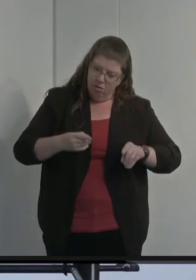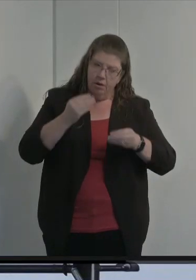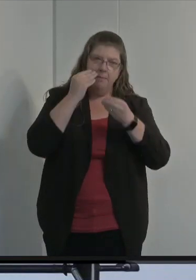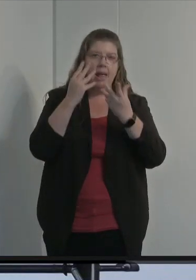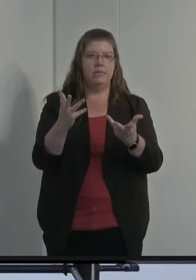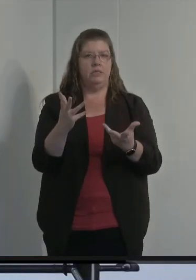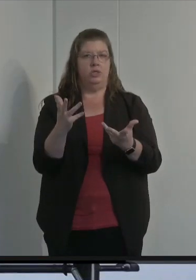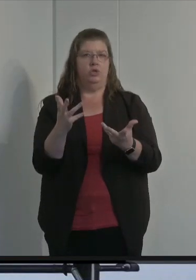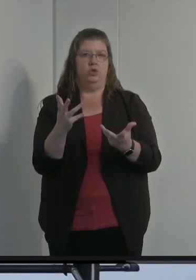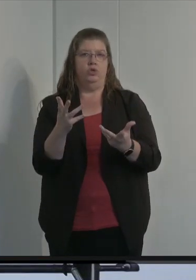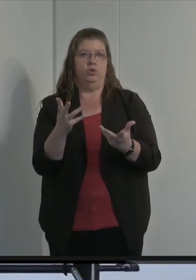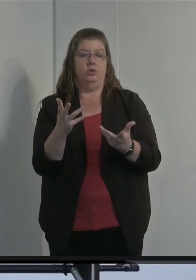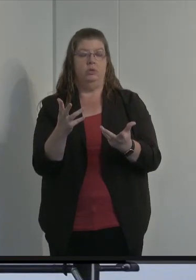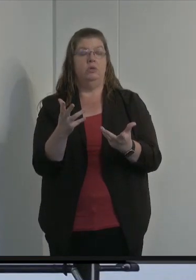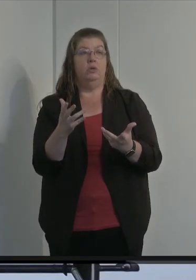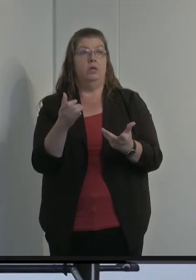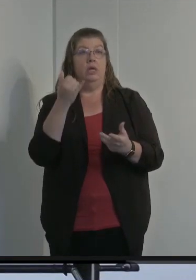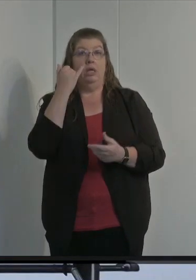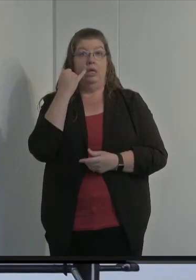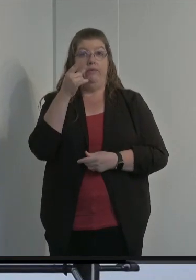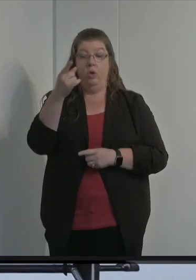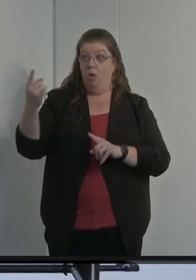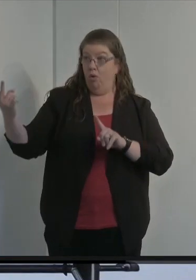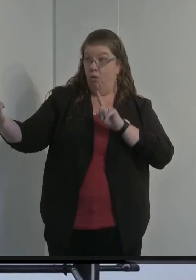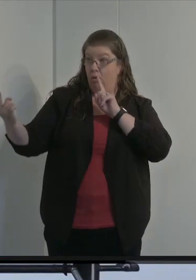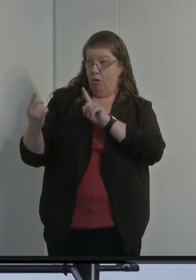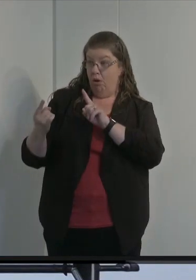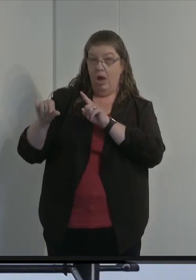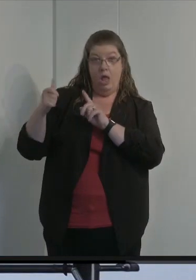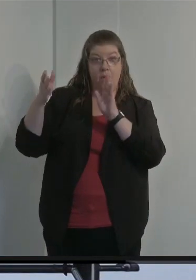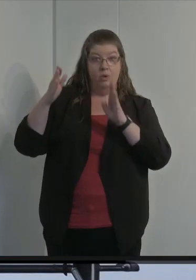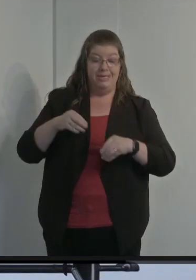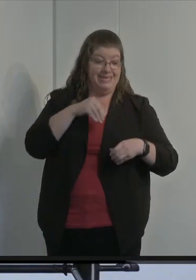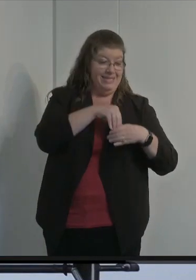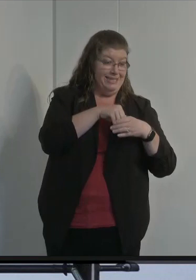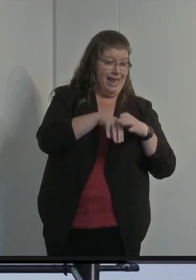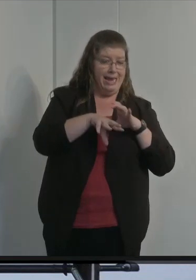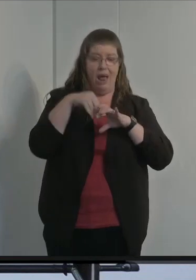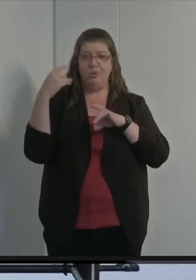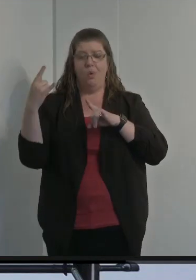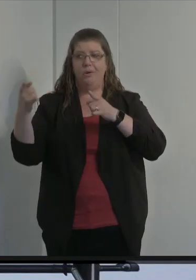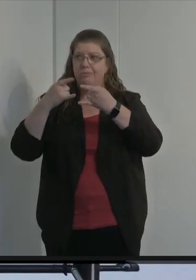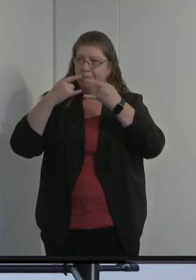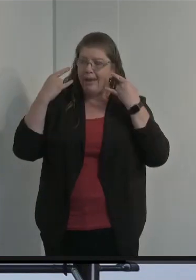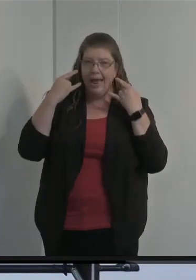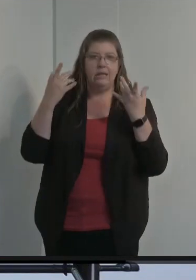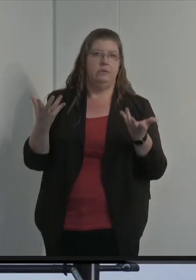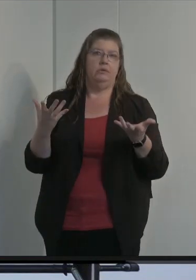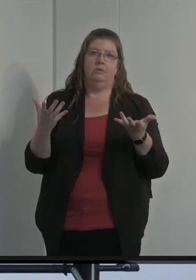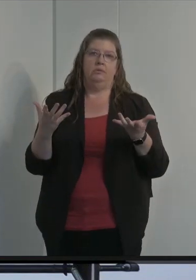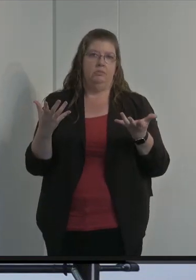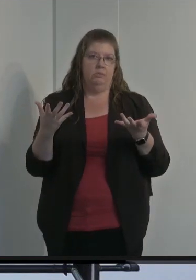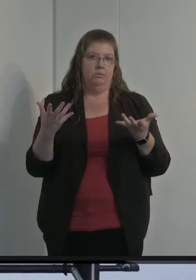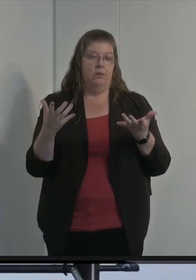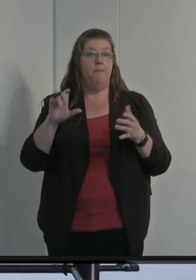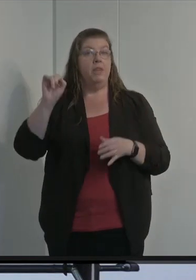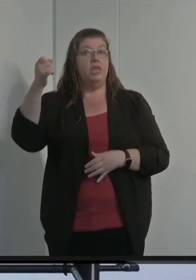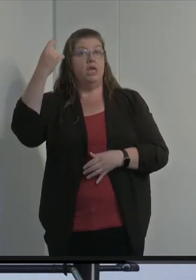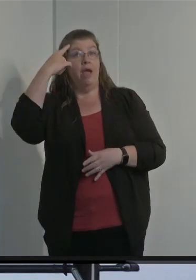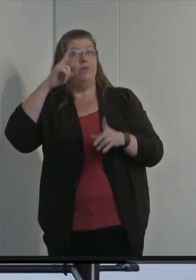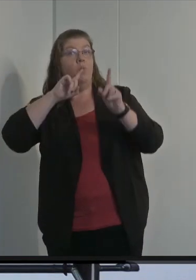message clear. If you're in contact with another person, indoors or outdoors, please wear a mask. But the governor's